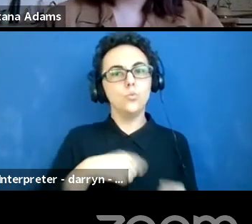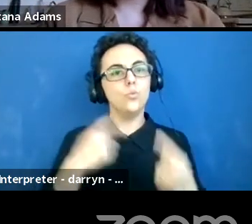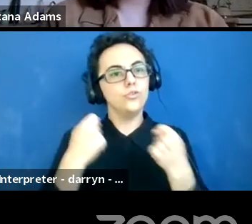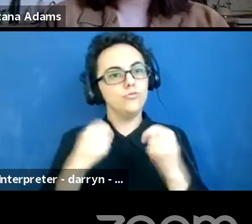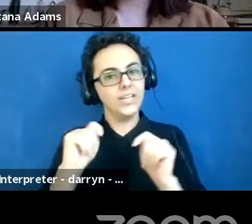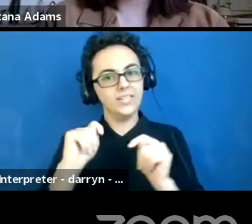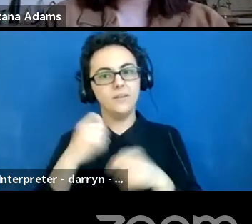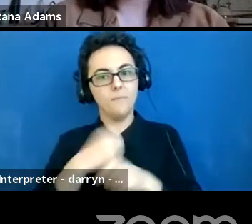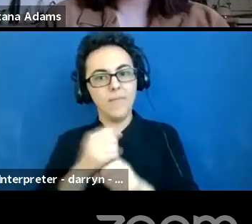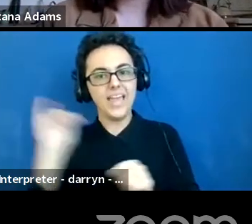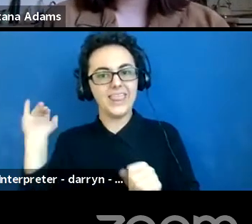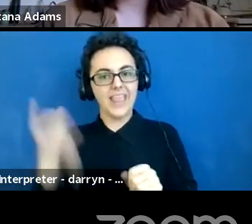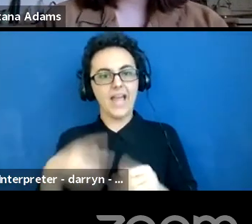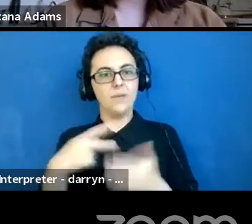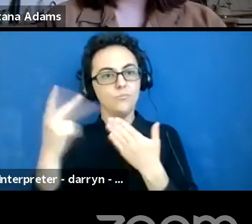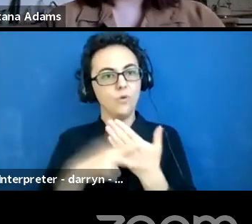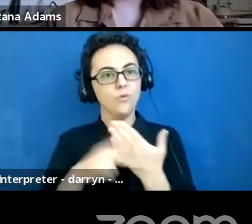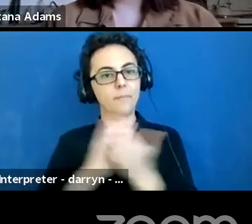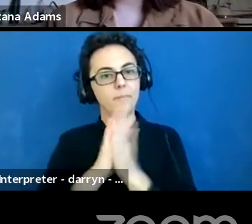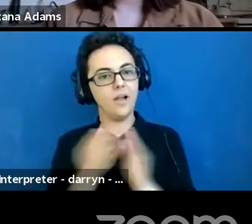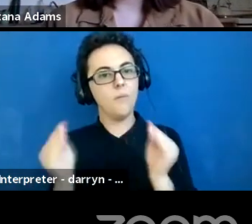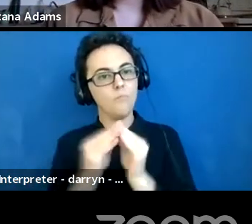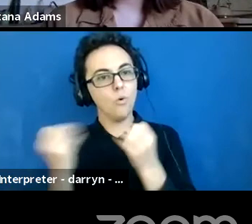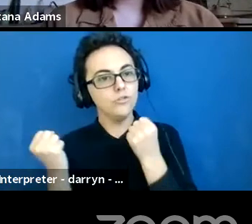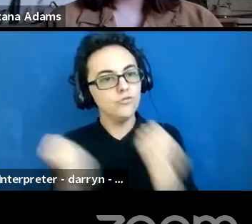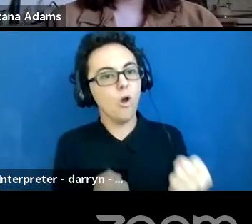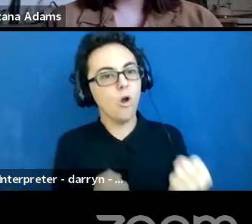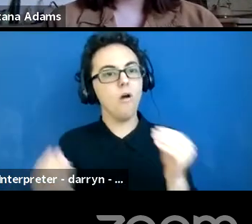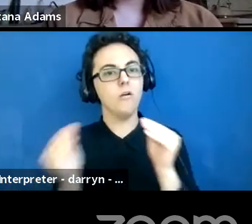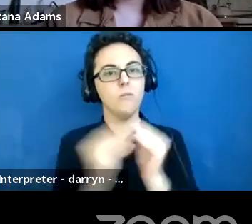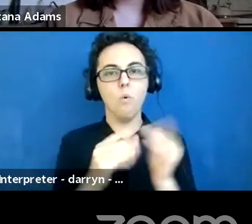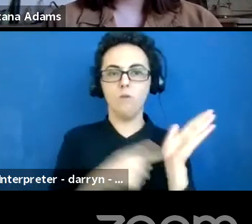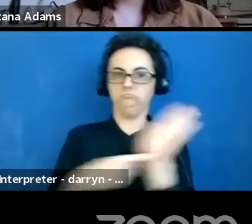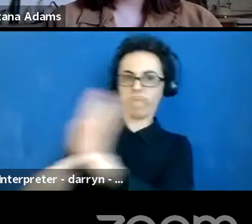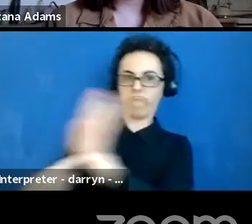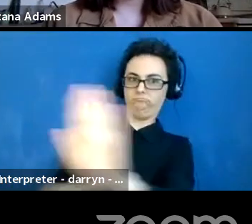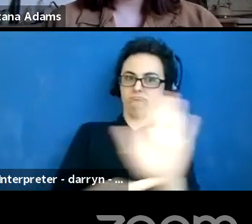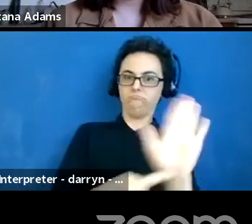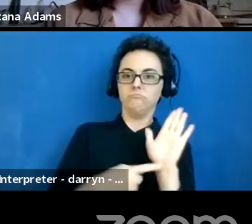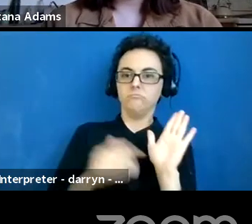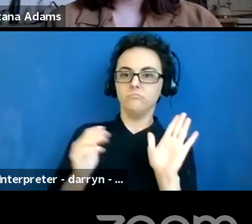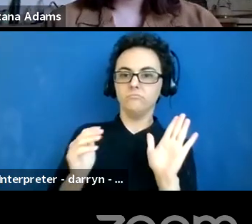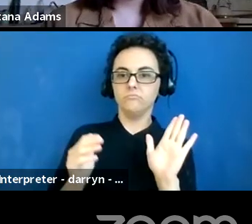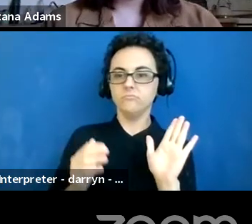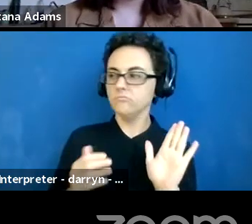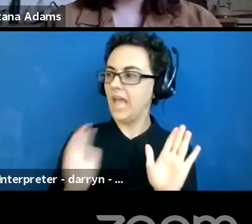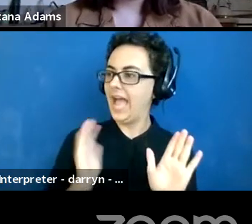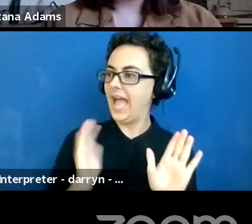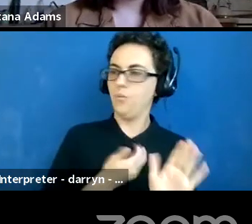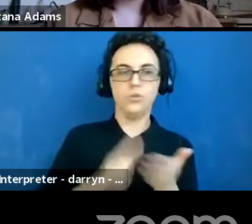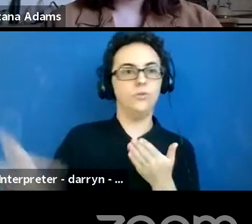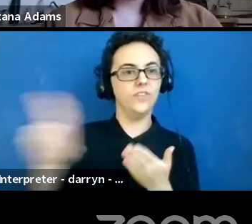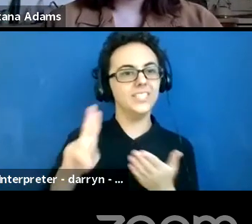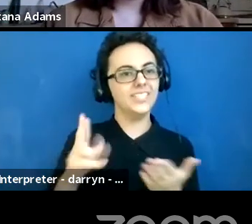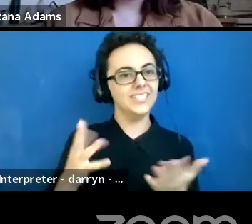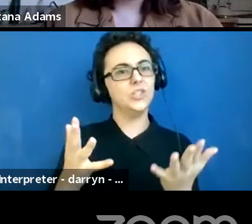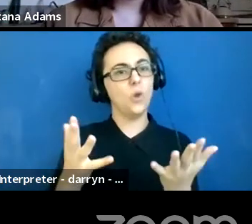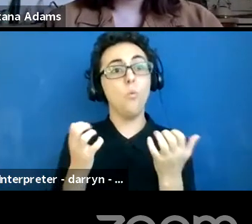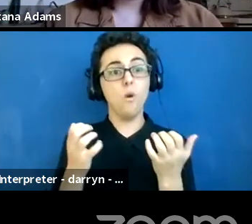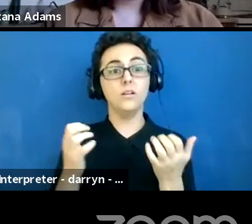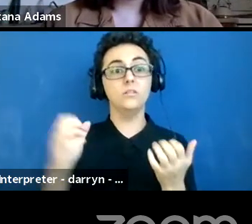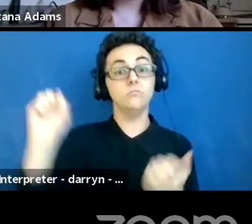it the forefront of our university. So I wanted to echo that and say, yes, putting in Indigenous theater, putting